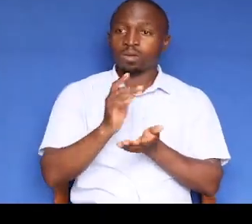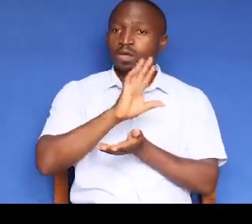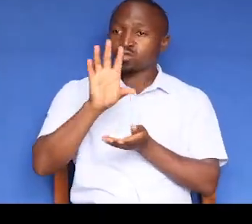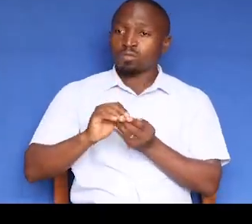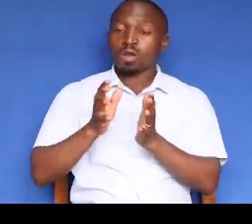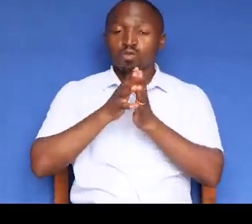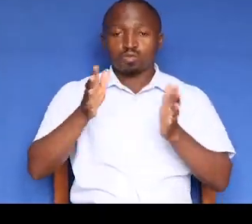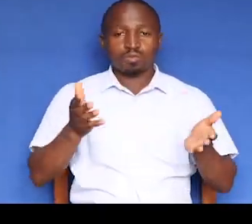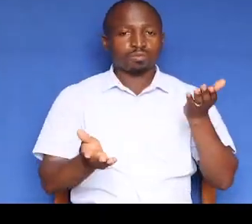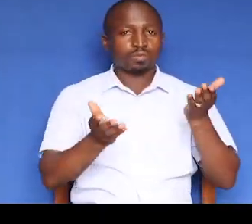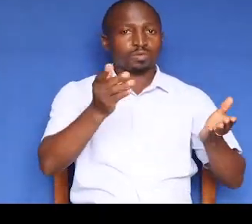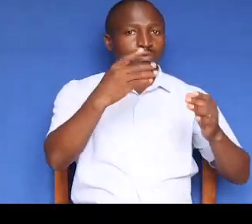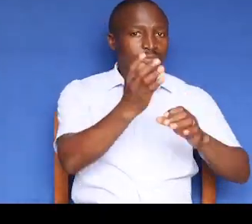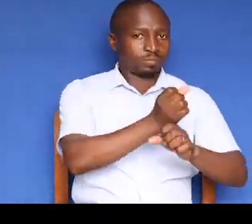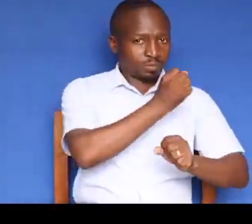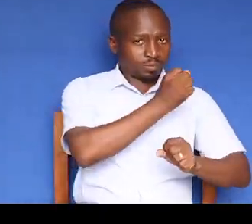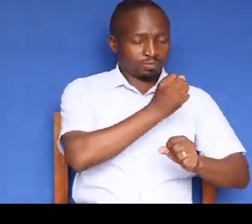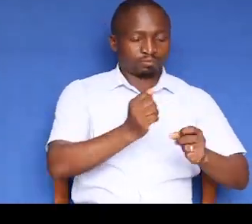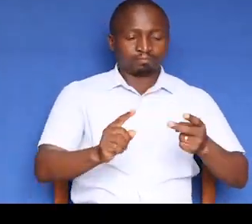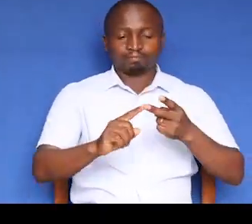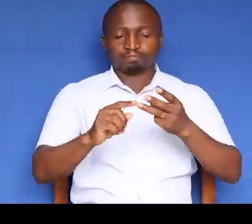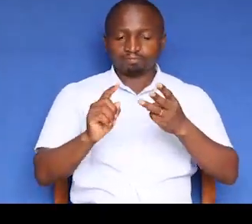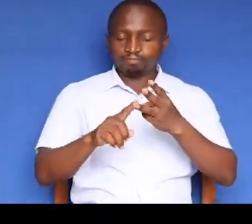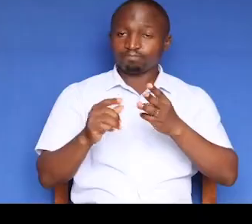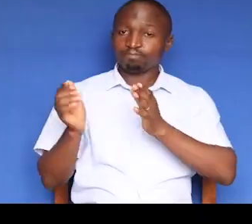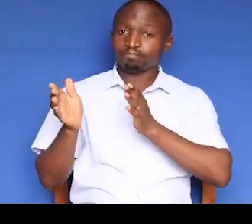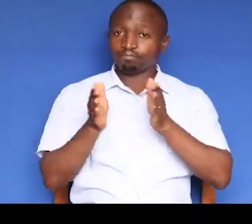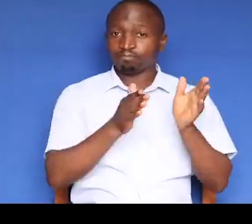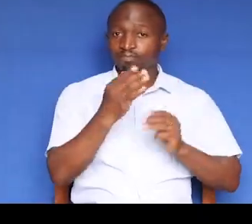greater than total revenue. At three